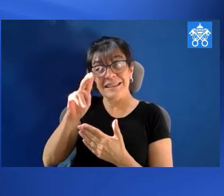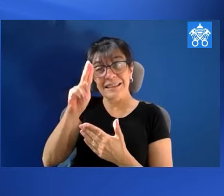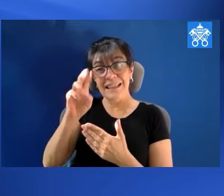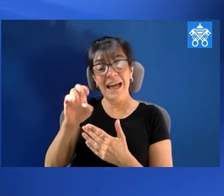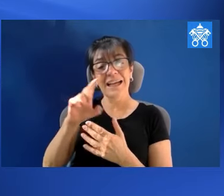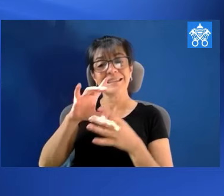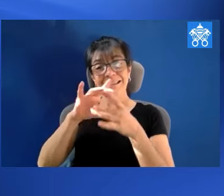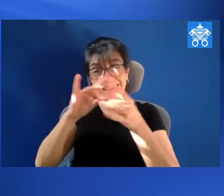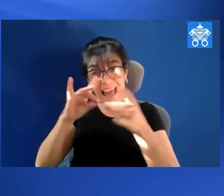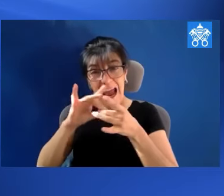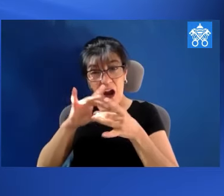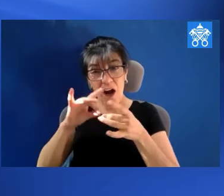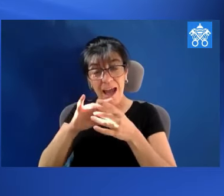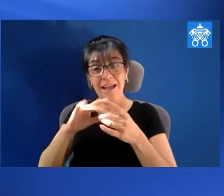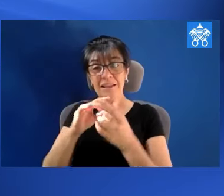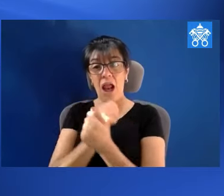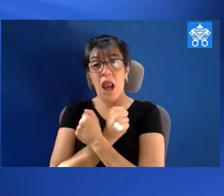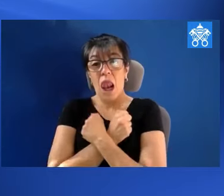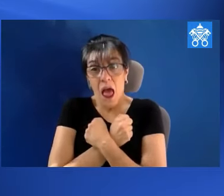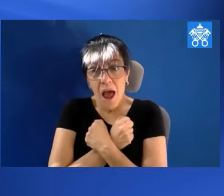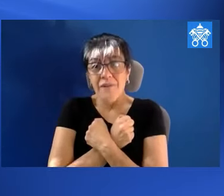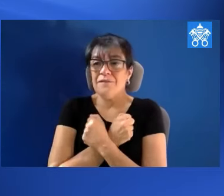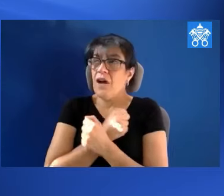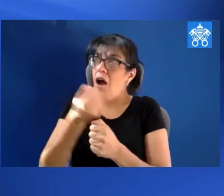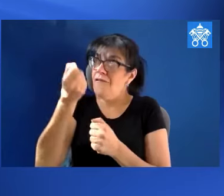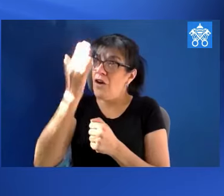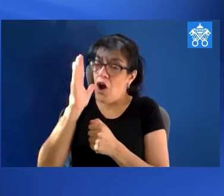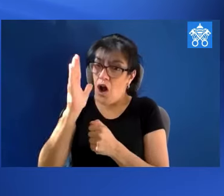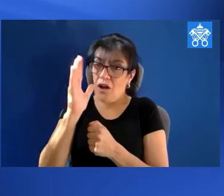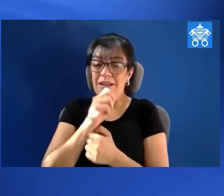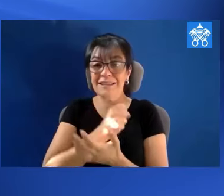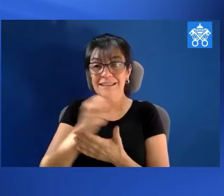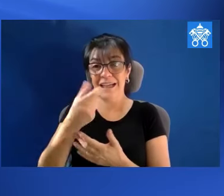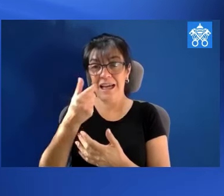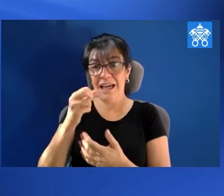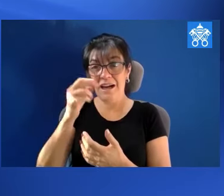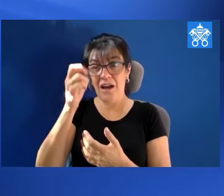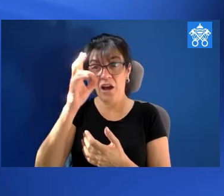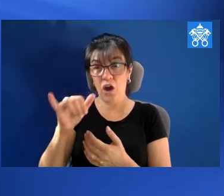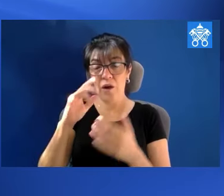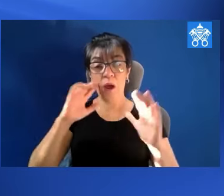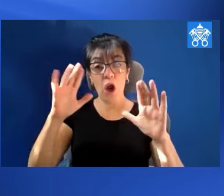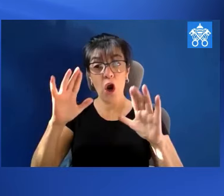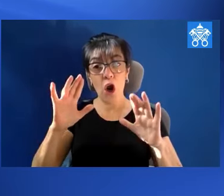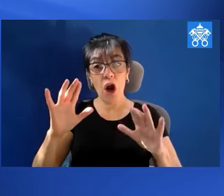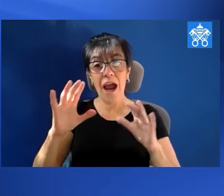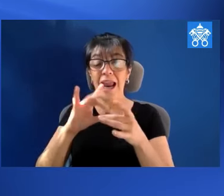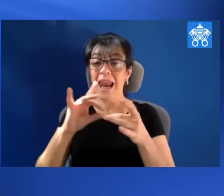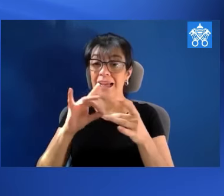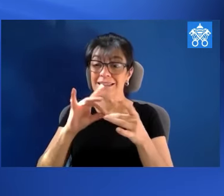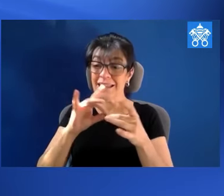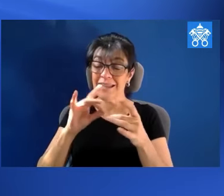does nothing other but tell of God's love. And St. Gregory the Great defines the Scripture as a letter from God